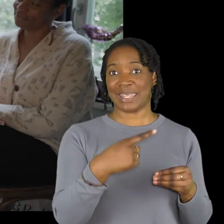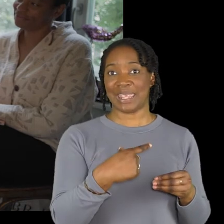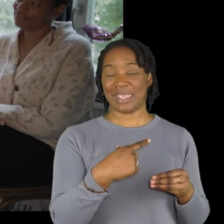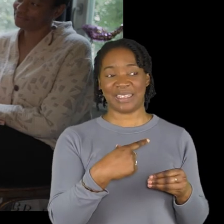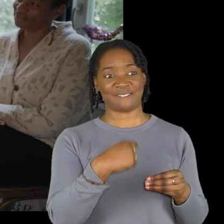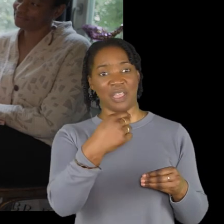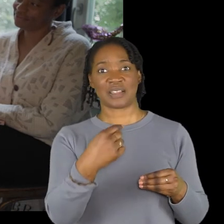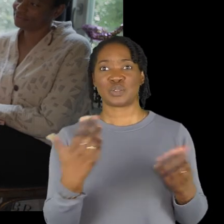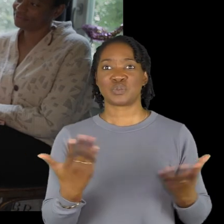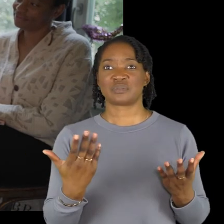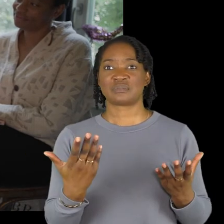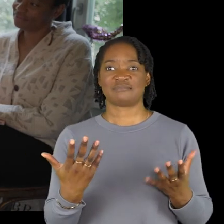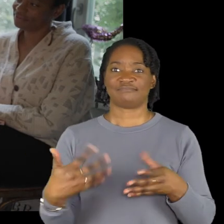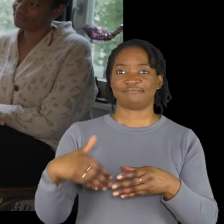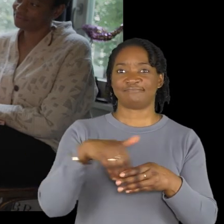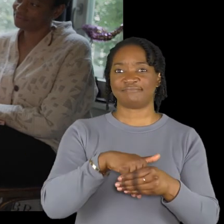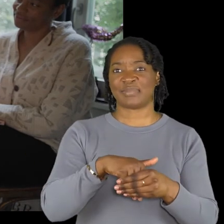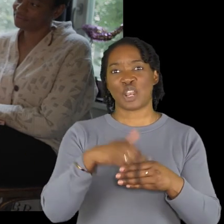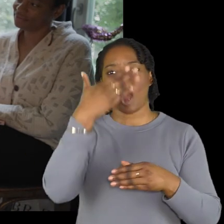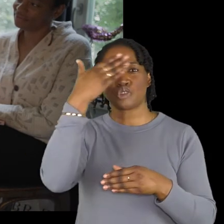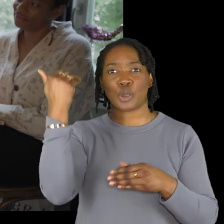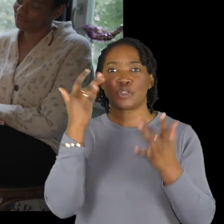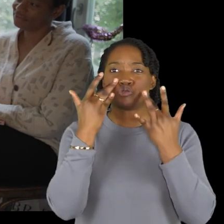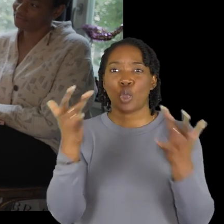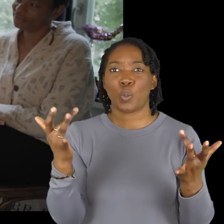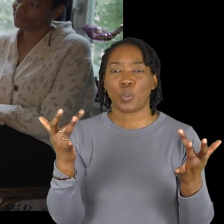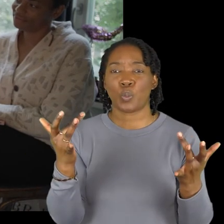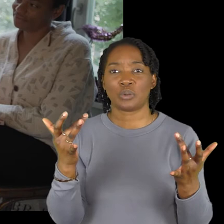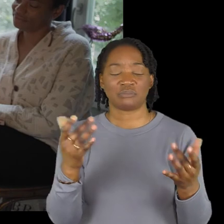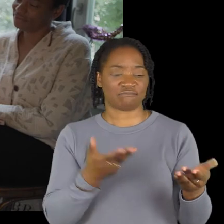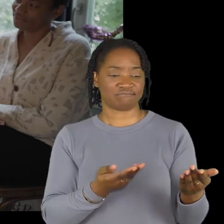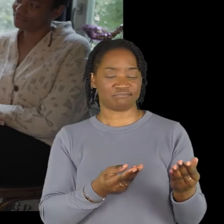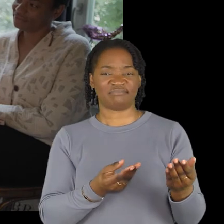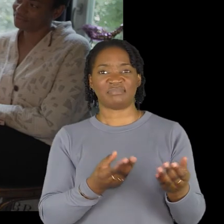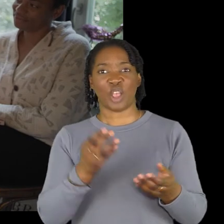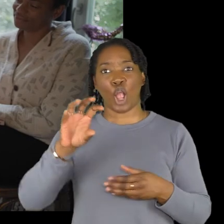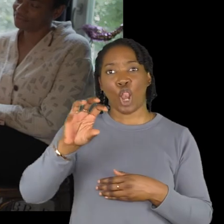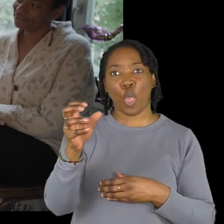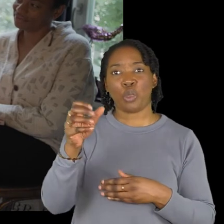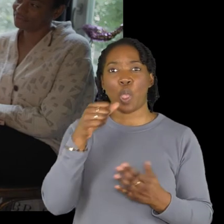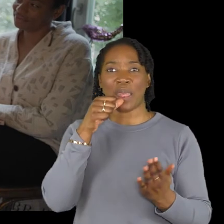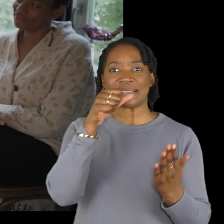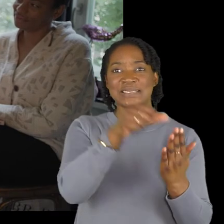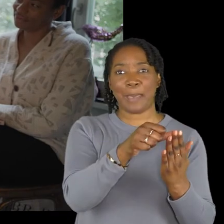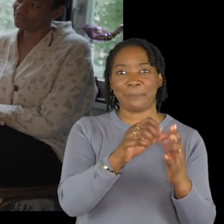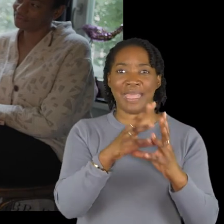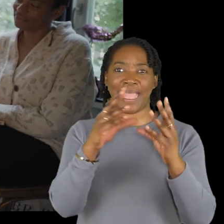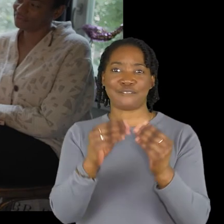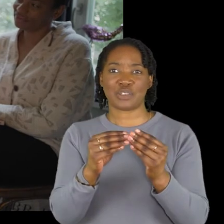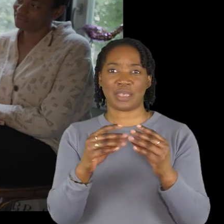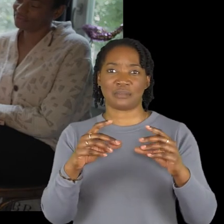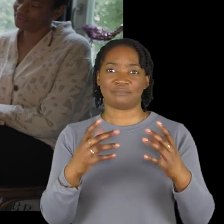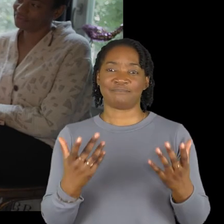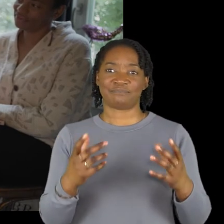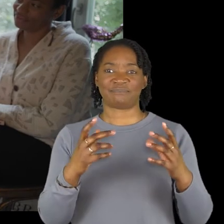to participate in the RA summer show. You know, it had the logo and the stamps and the things on